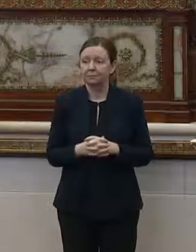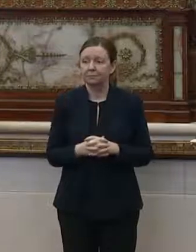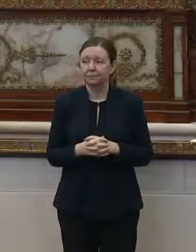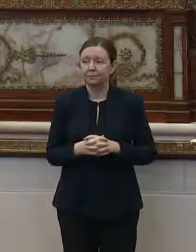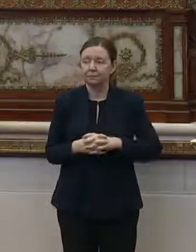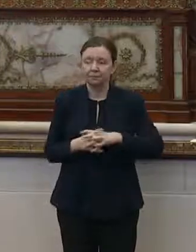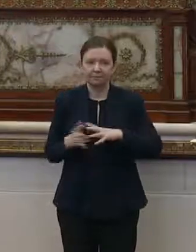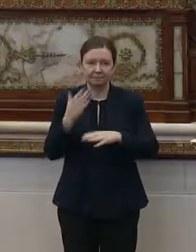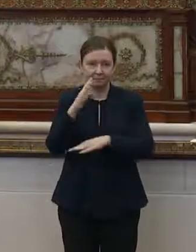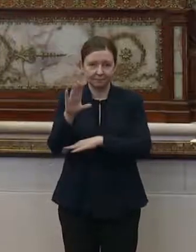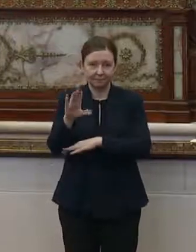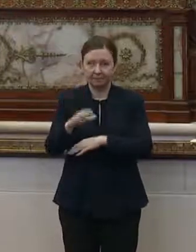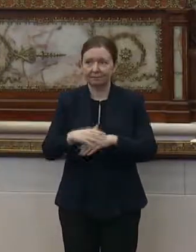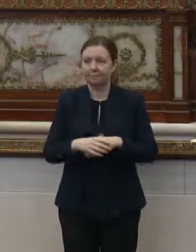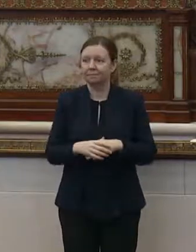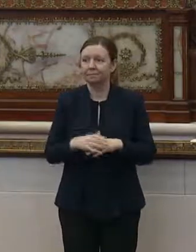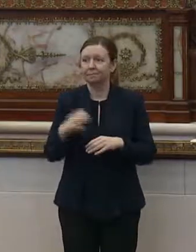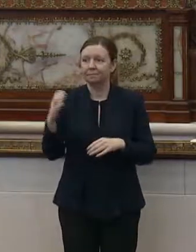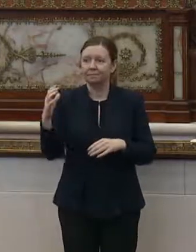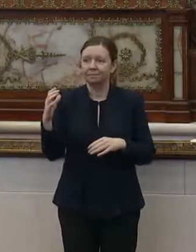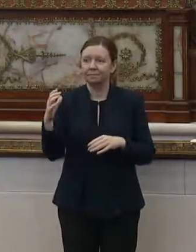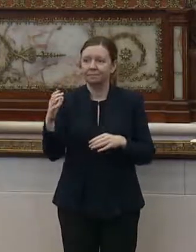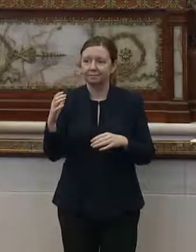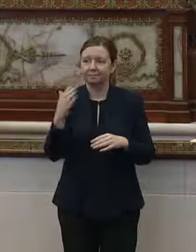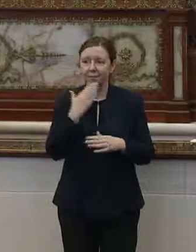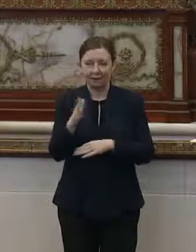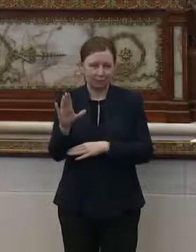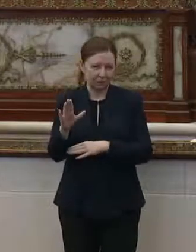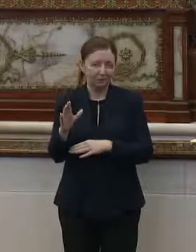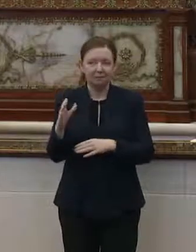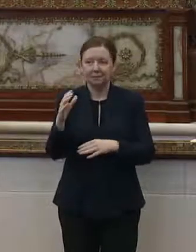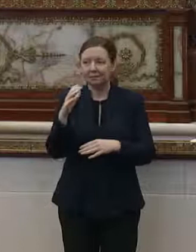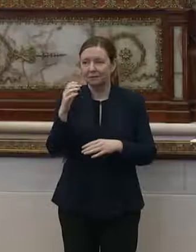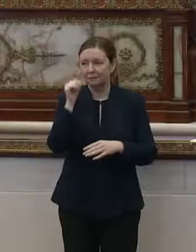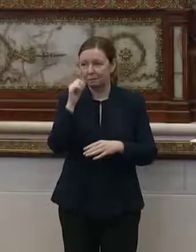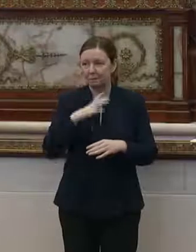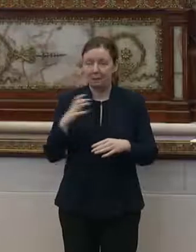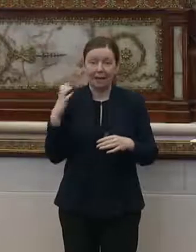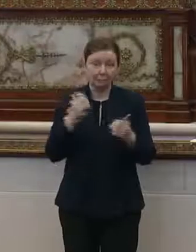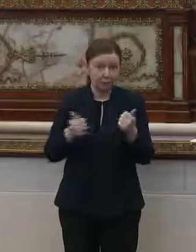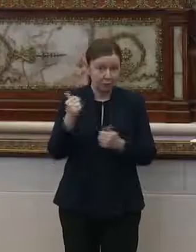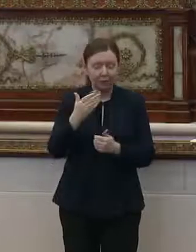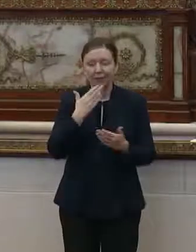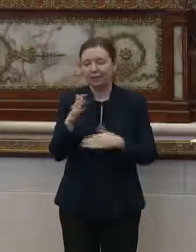Good afternoon, Madam Chair. Good afternoon, colleagues. Good afternoon.